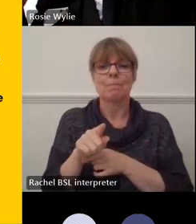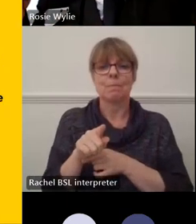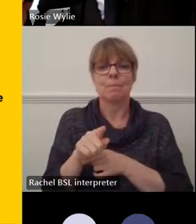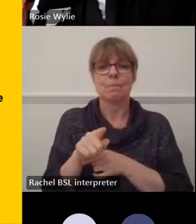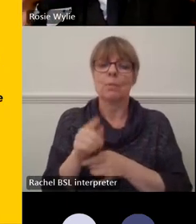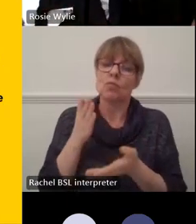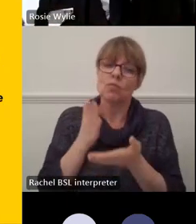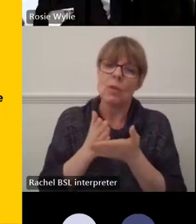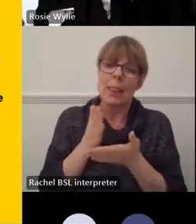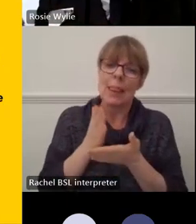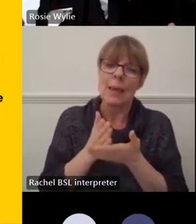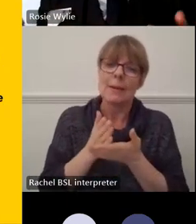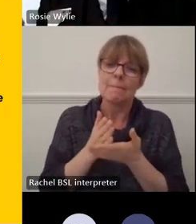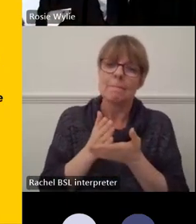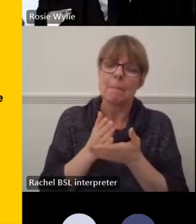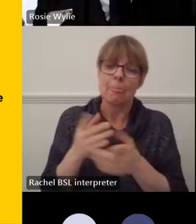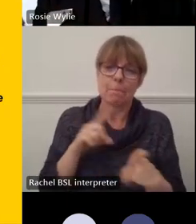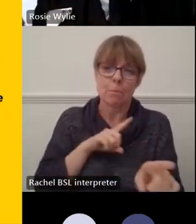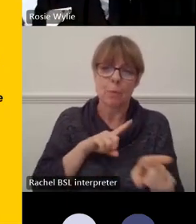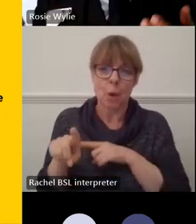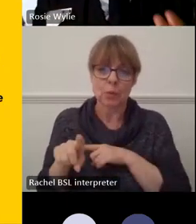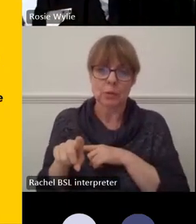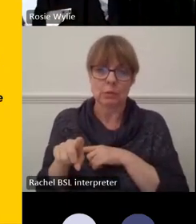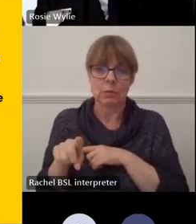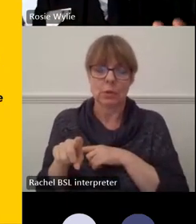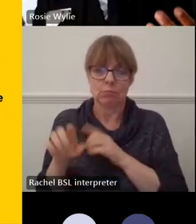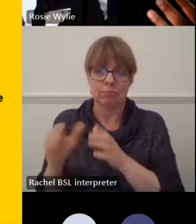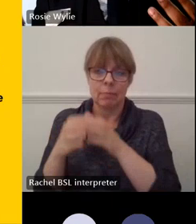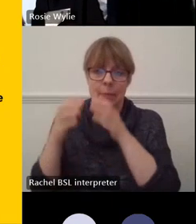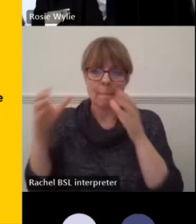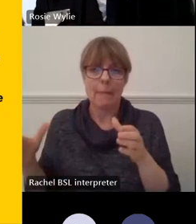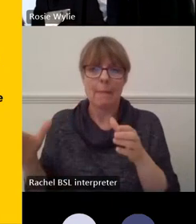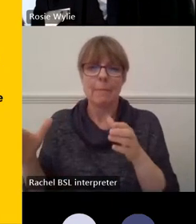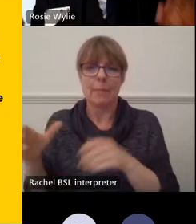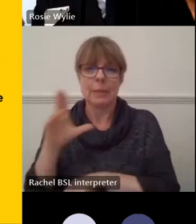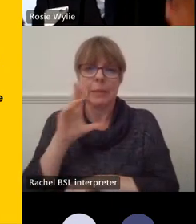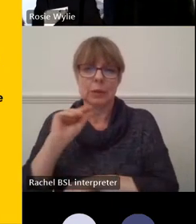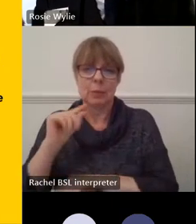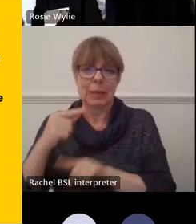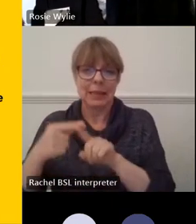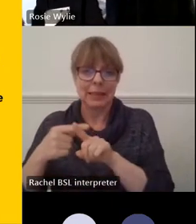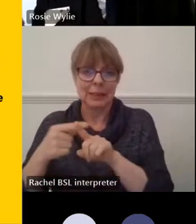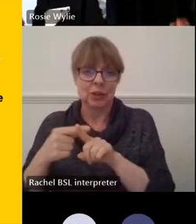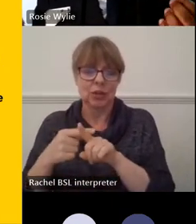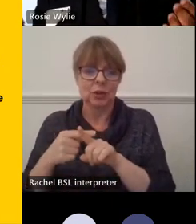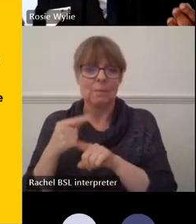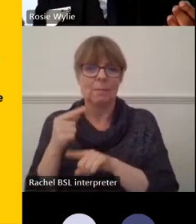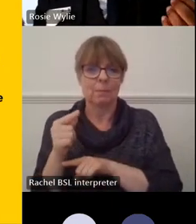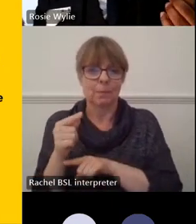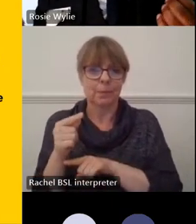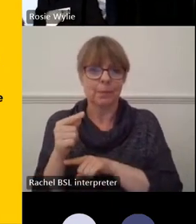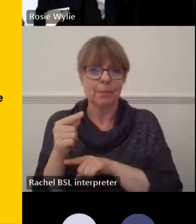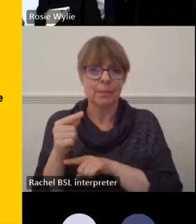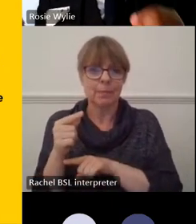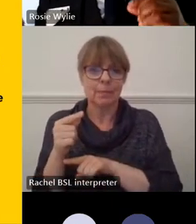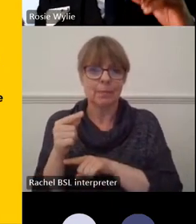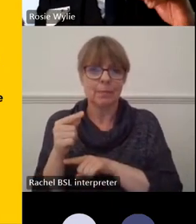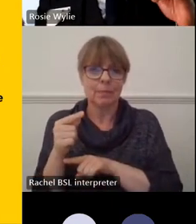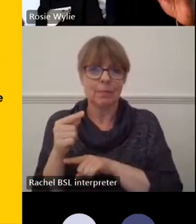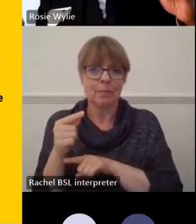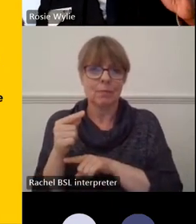Generally, the majority of the population speak English, but